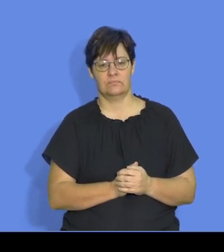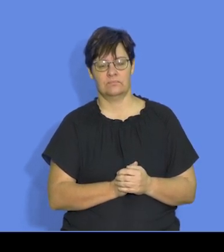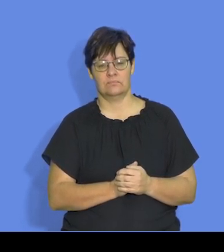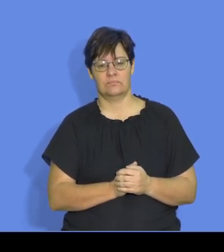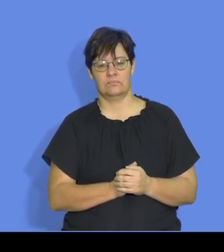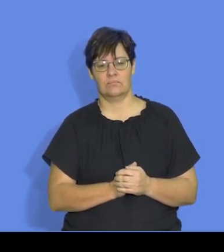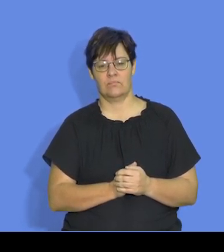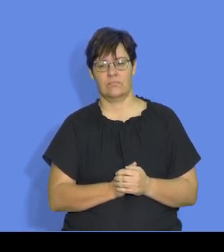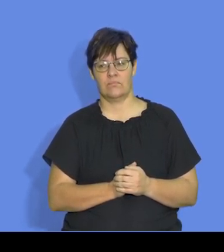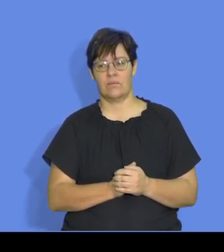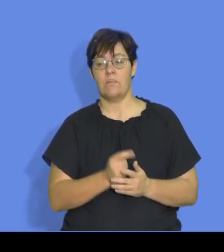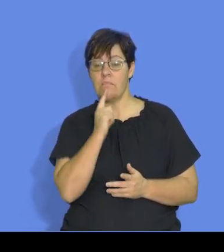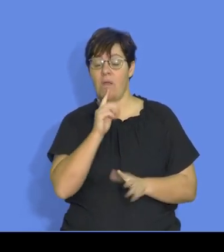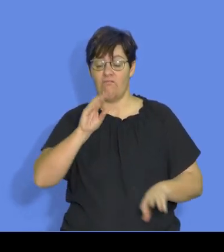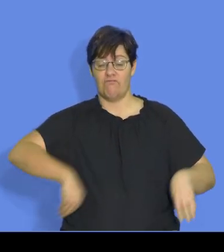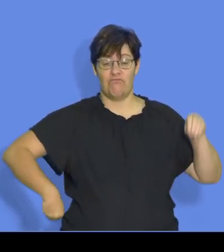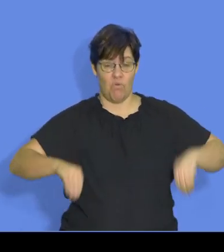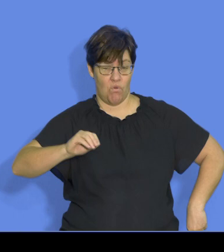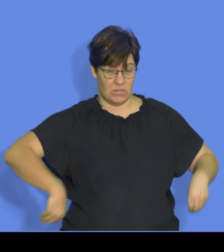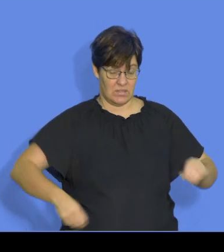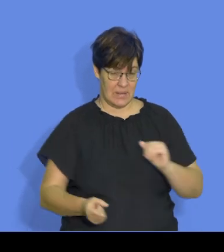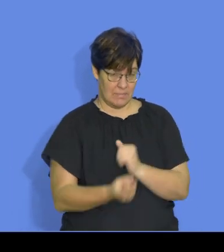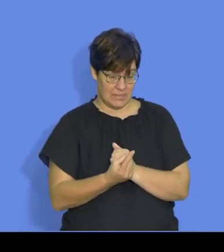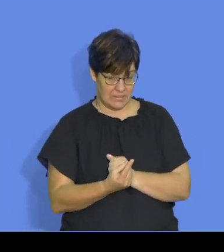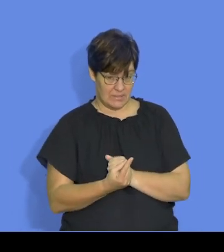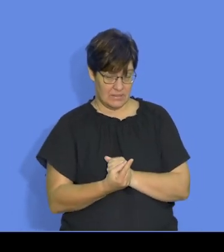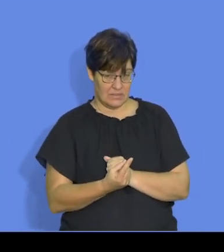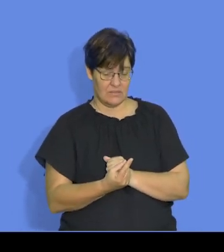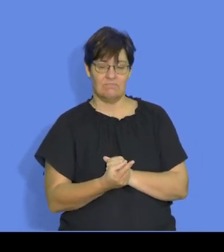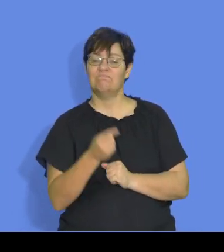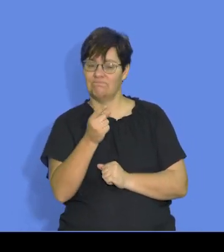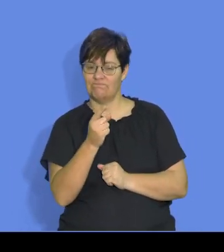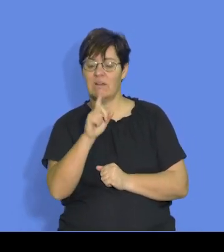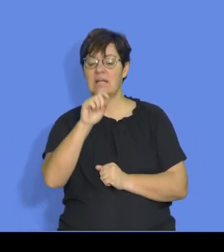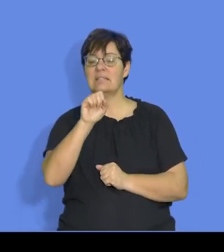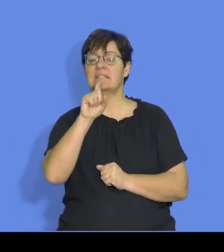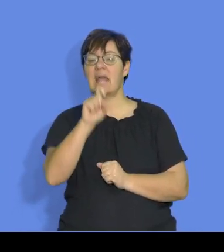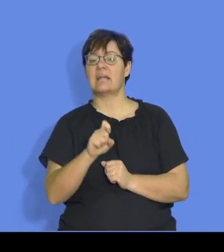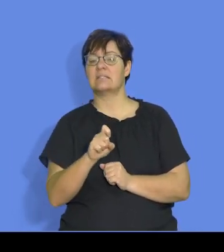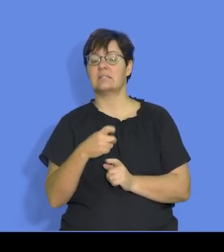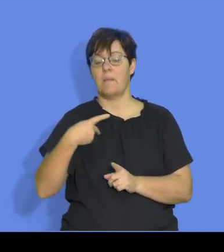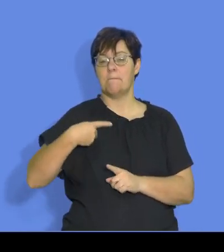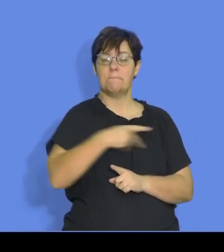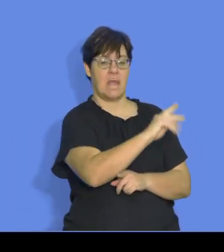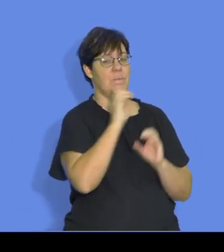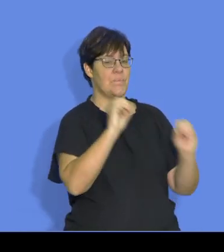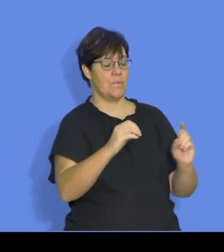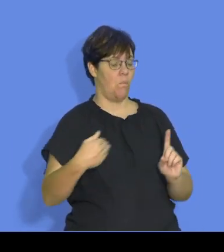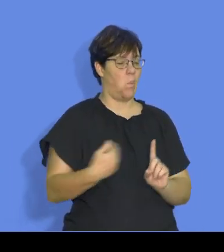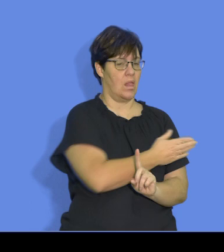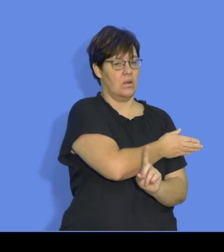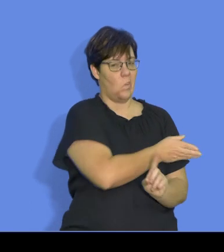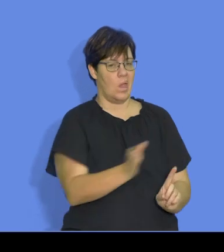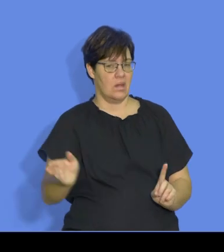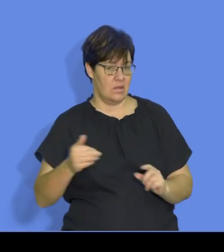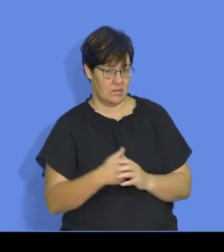when you commit fraud, it means that there is tax evasion, and at this point, allow